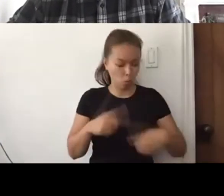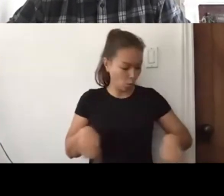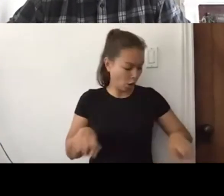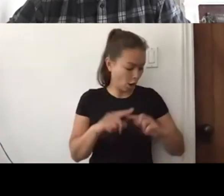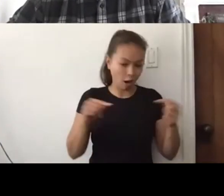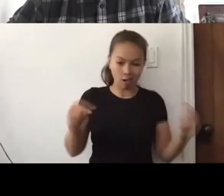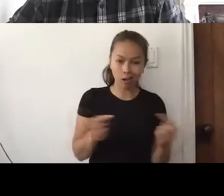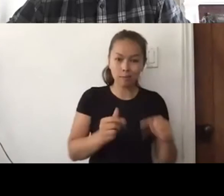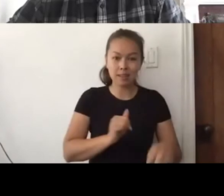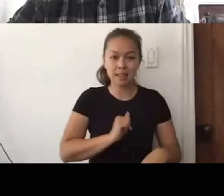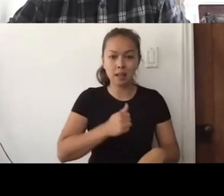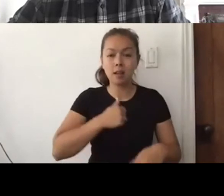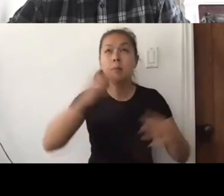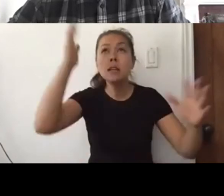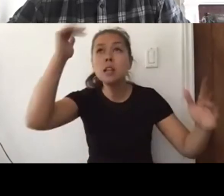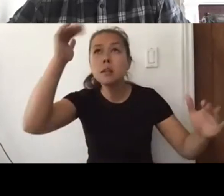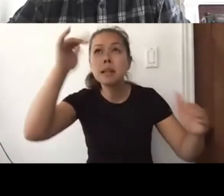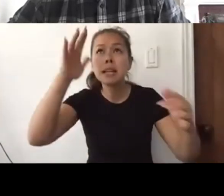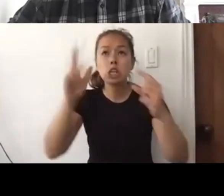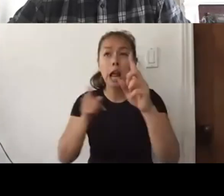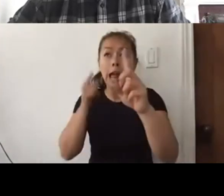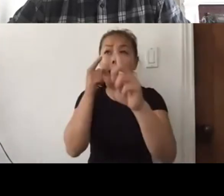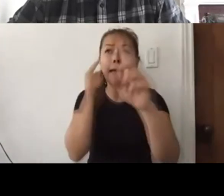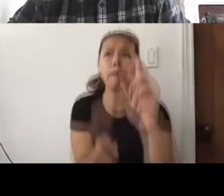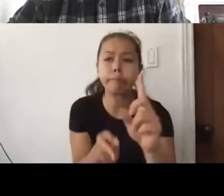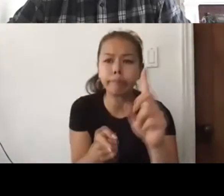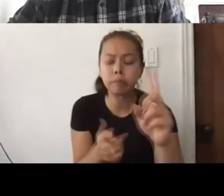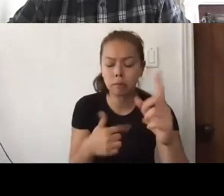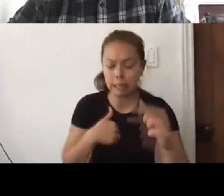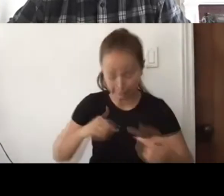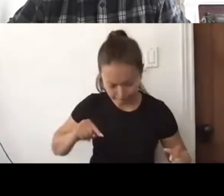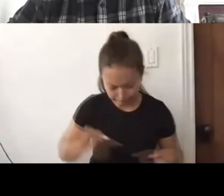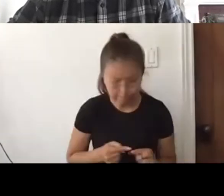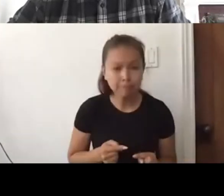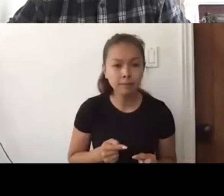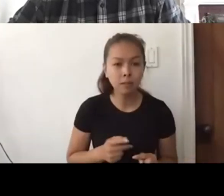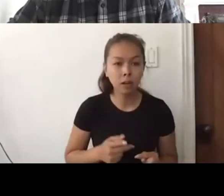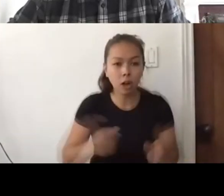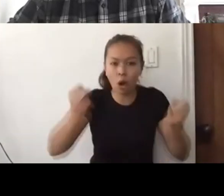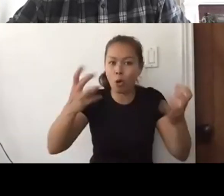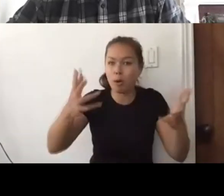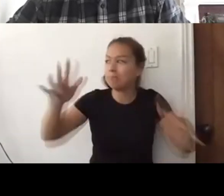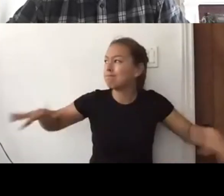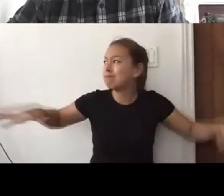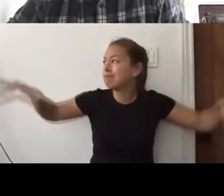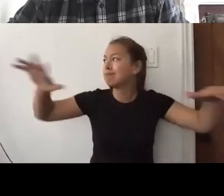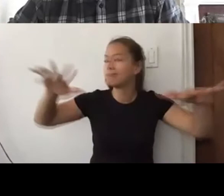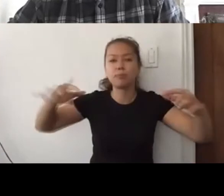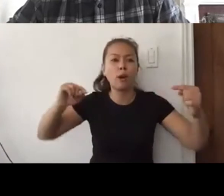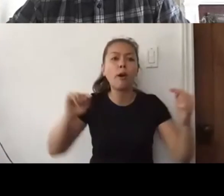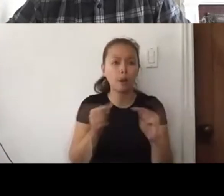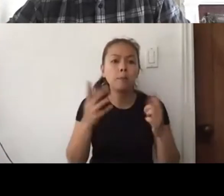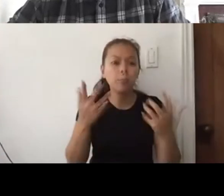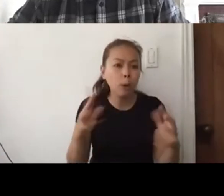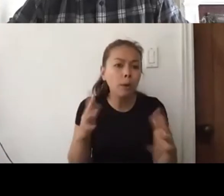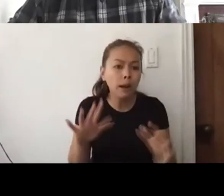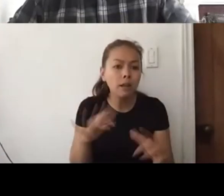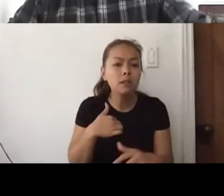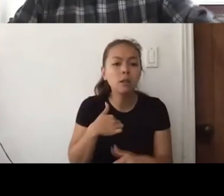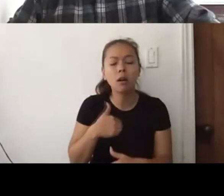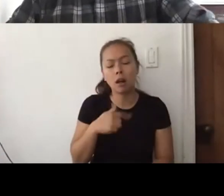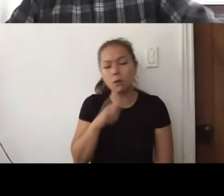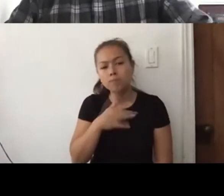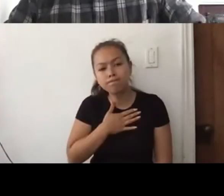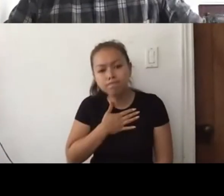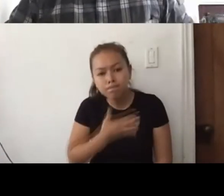There's already enough harm going on, and I appreciate especially what Kai said earlier about where we ought to put, you know, our